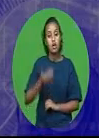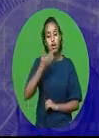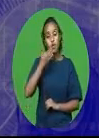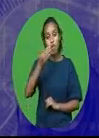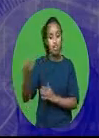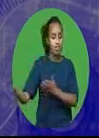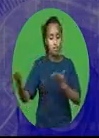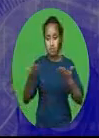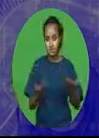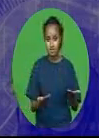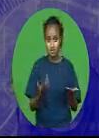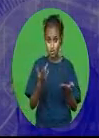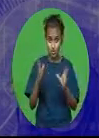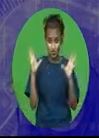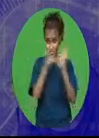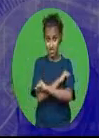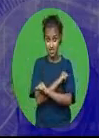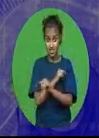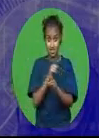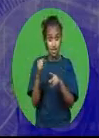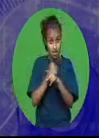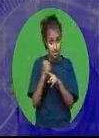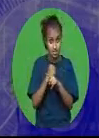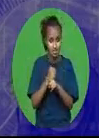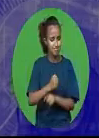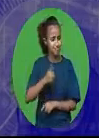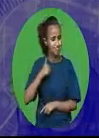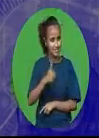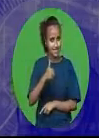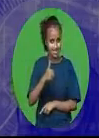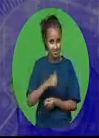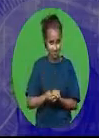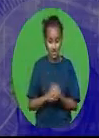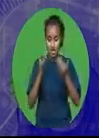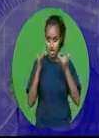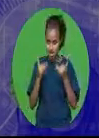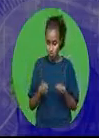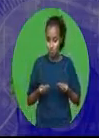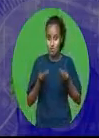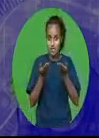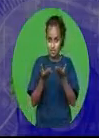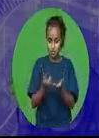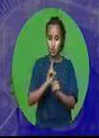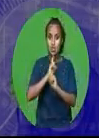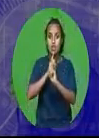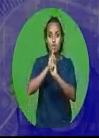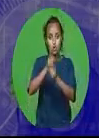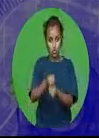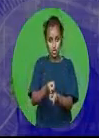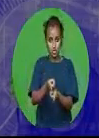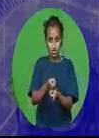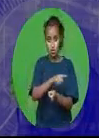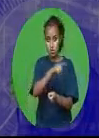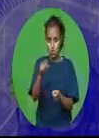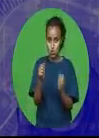Welcome back. Did you complete the exercise? Excellent. Let me provide you the solution so that